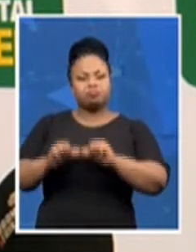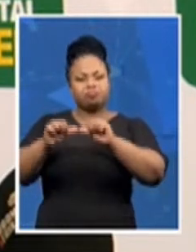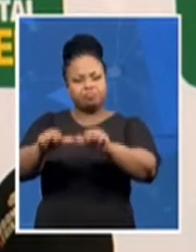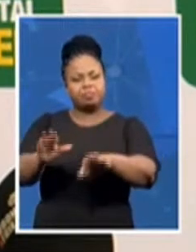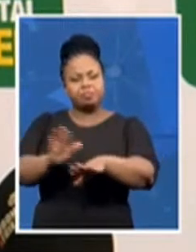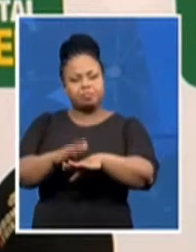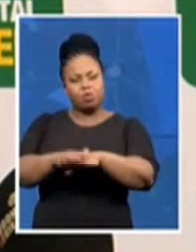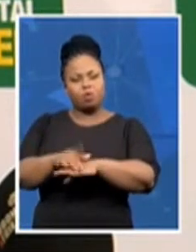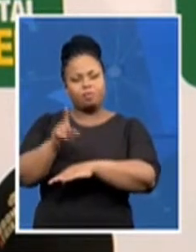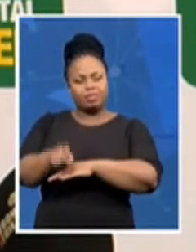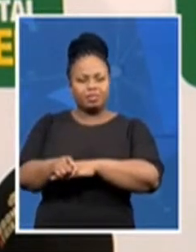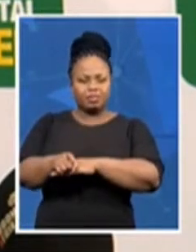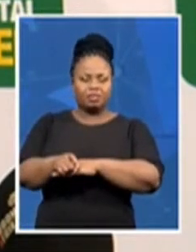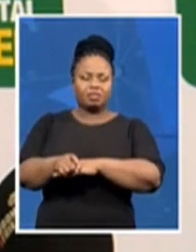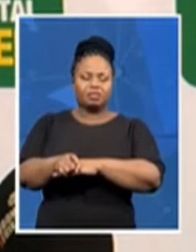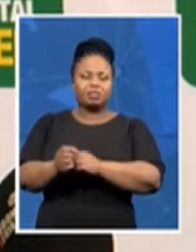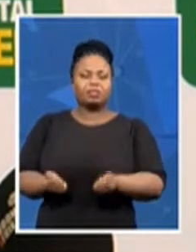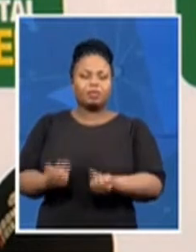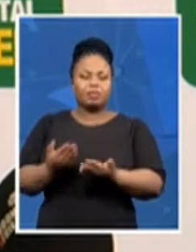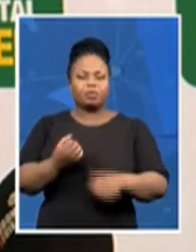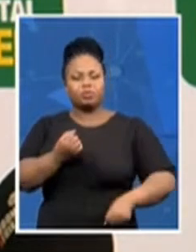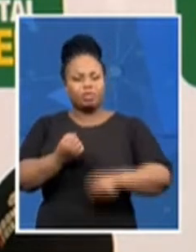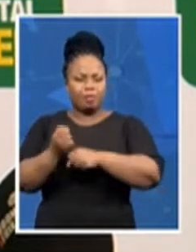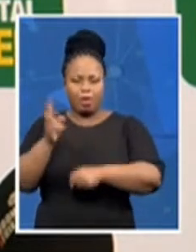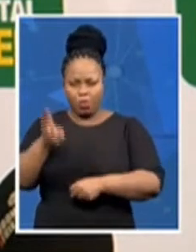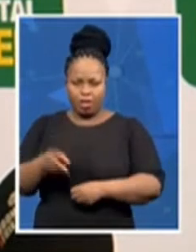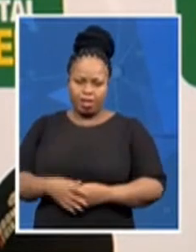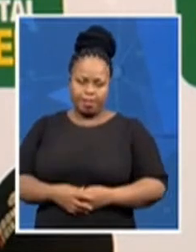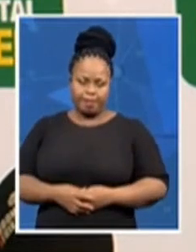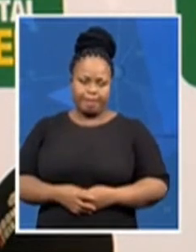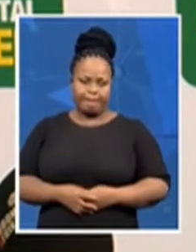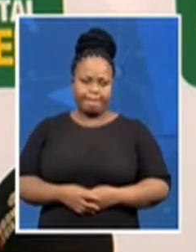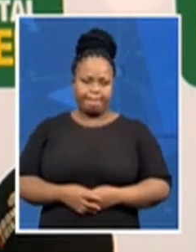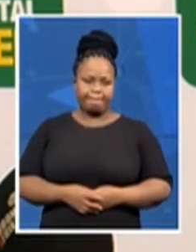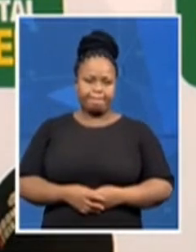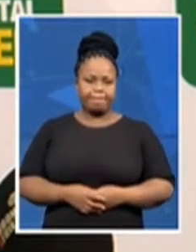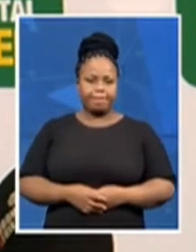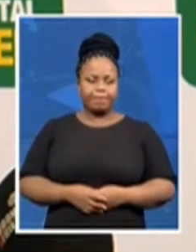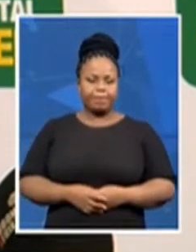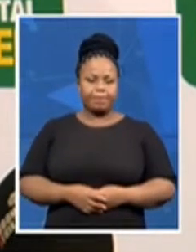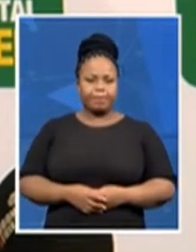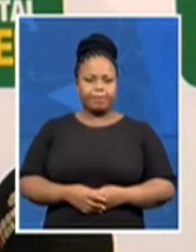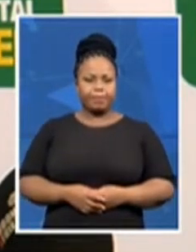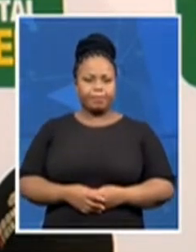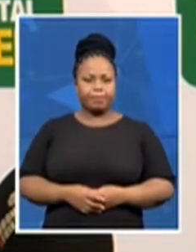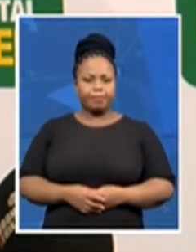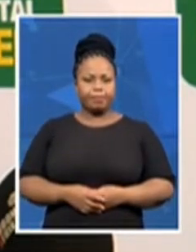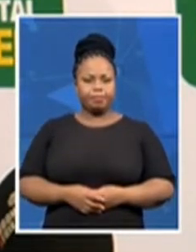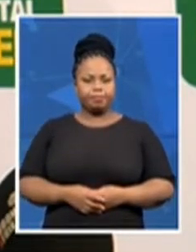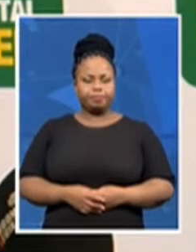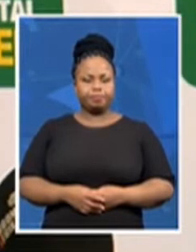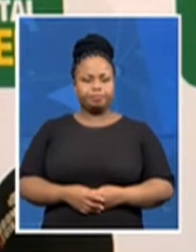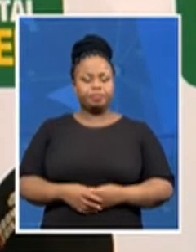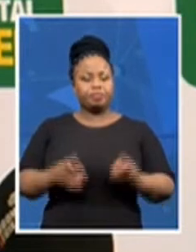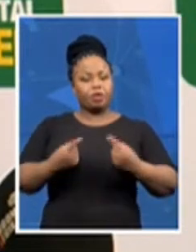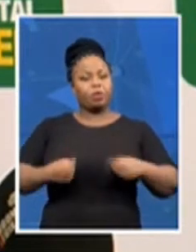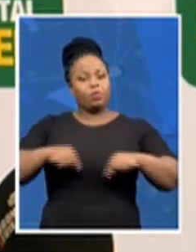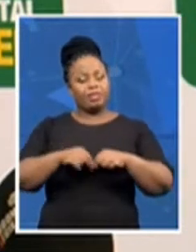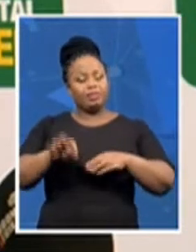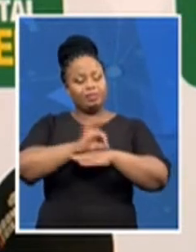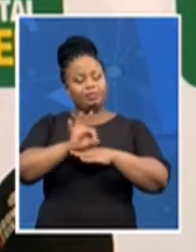support. The packages that are in plan to assist businesses, as announced